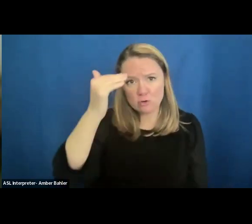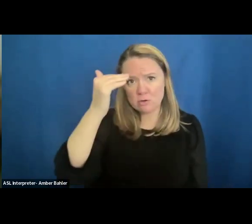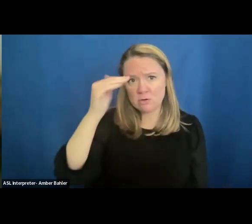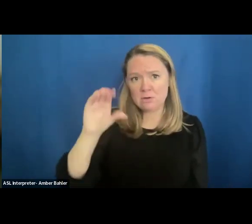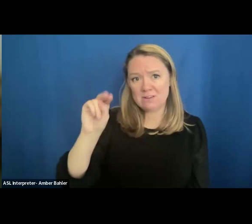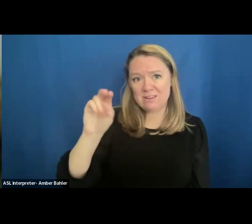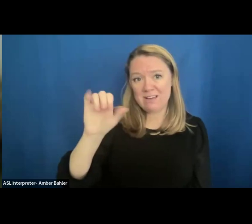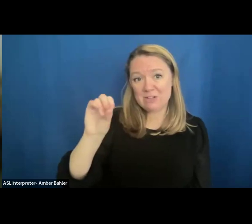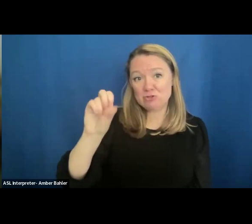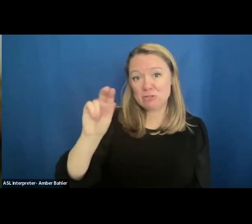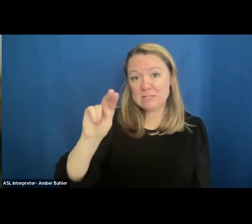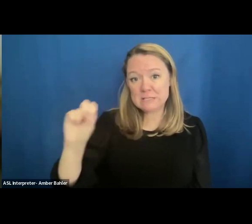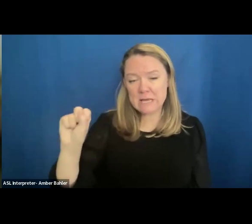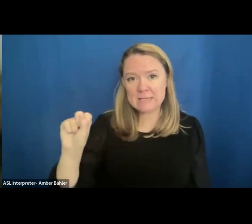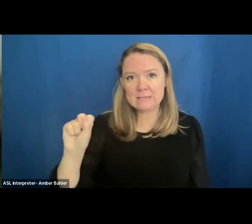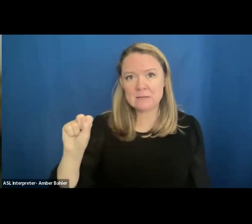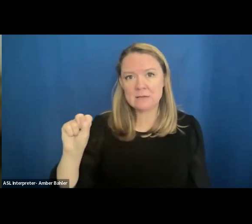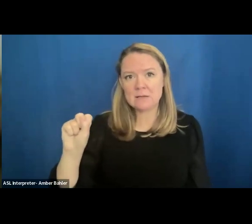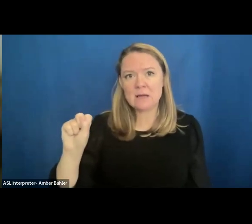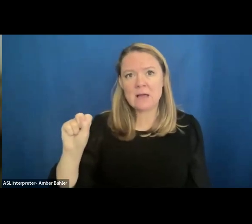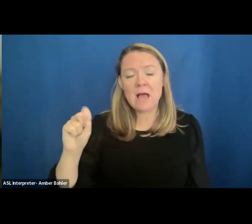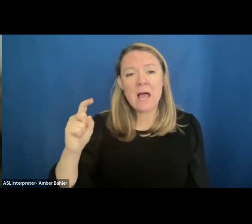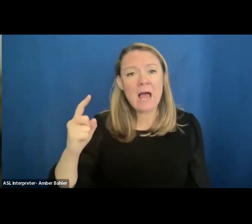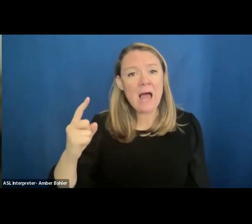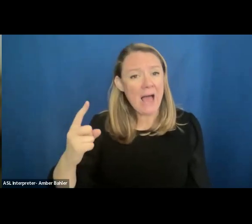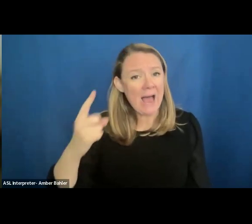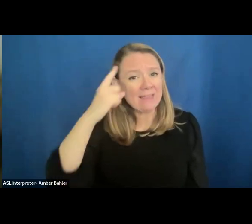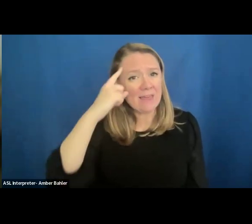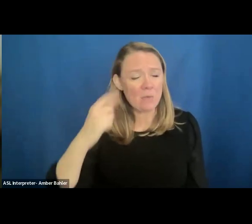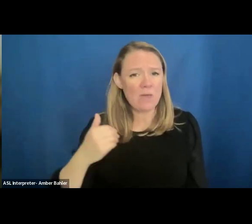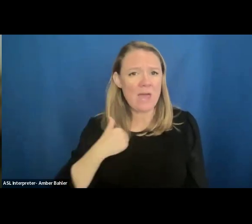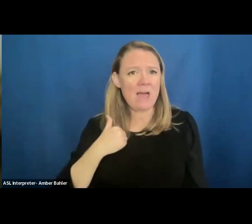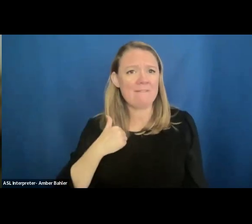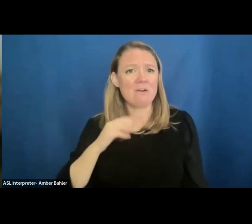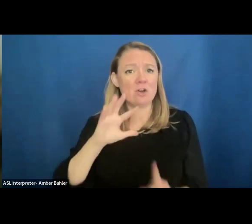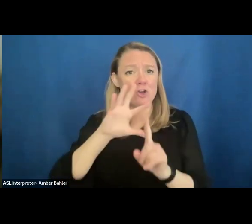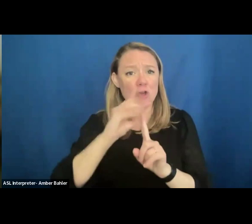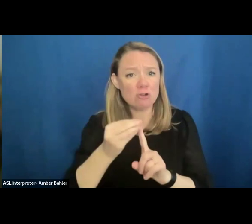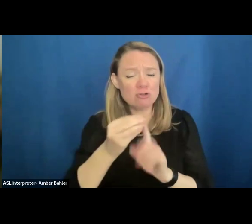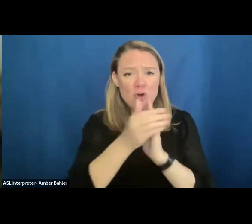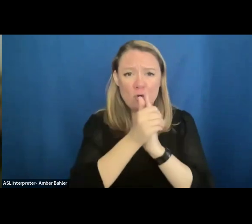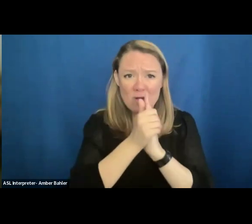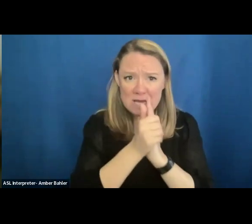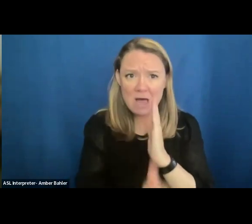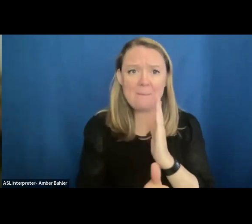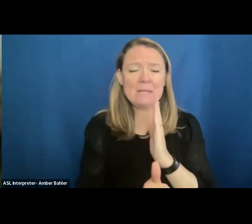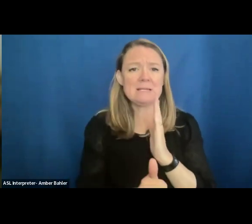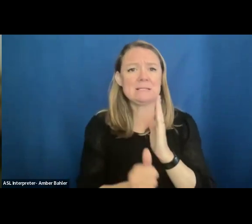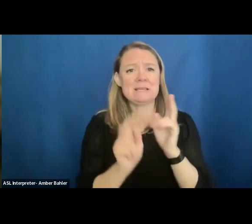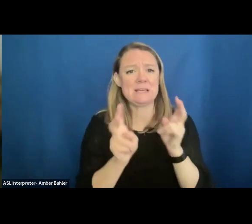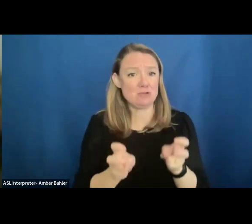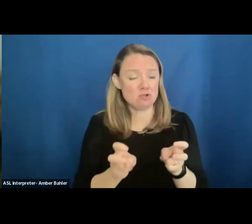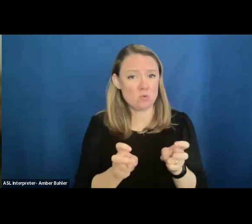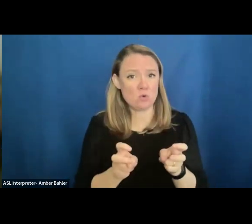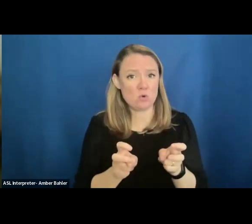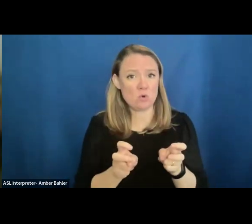there's almost a cultural competency issue, I think, where the mental health field can be actually